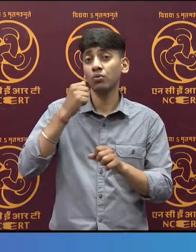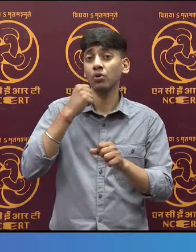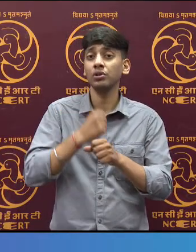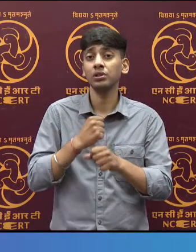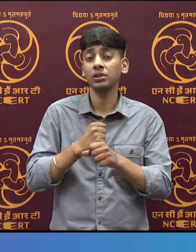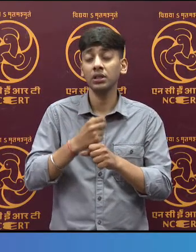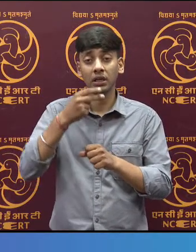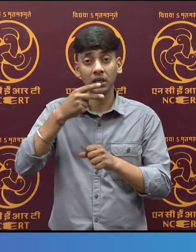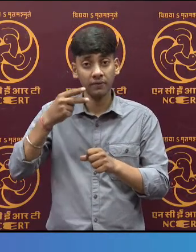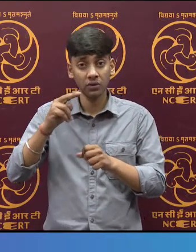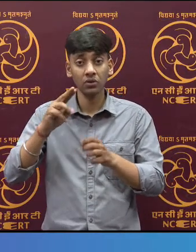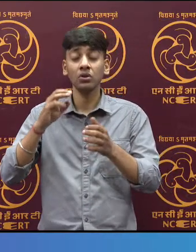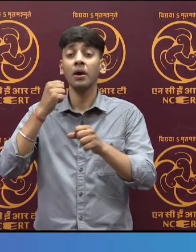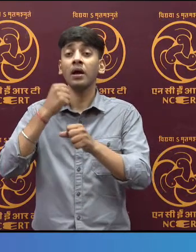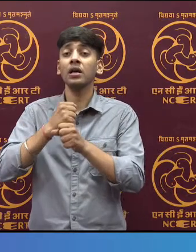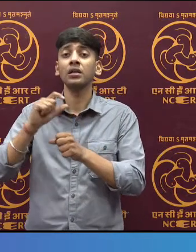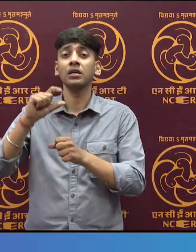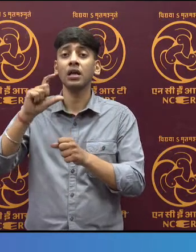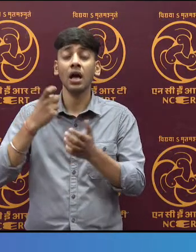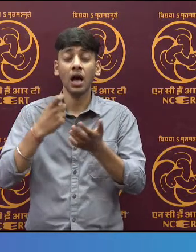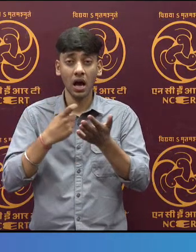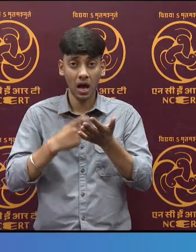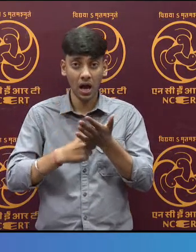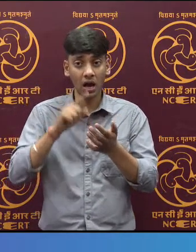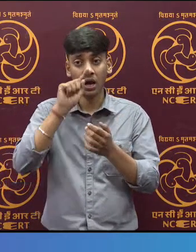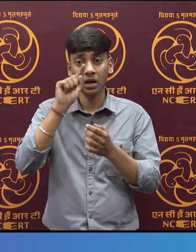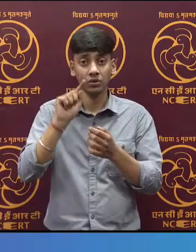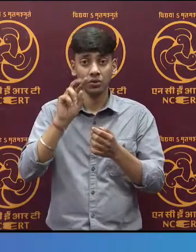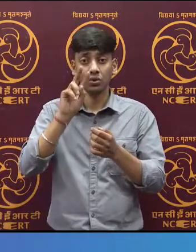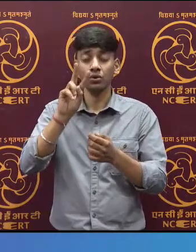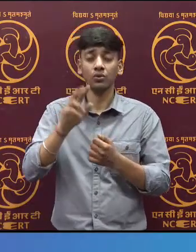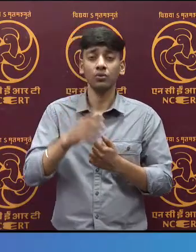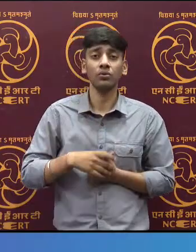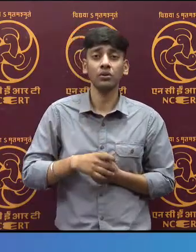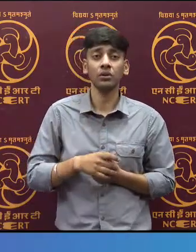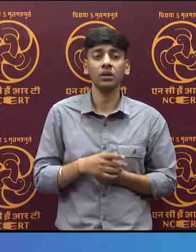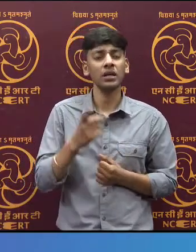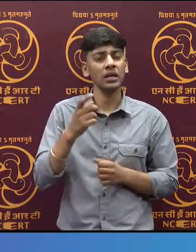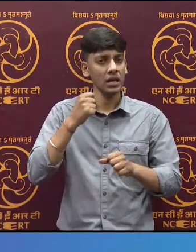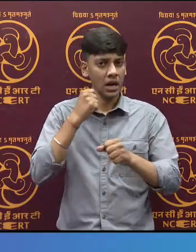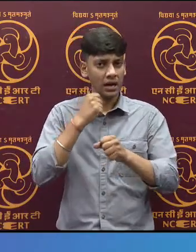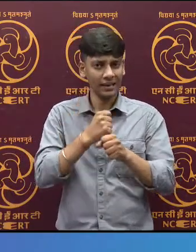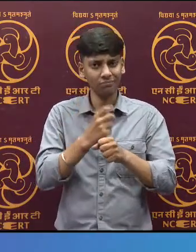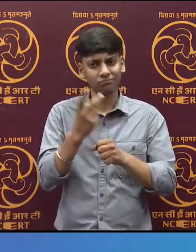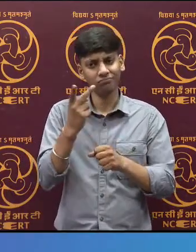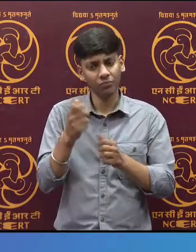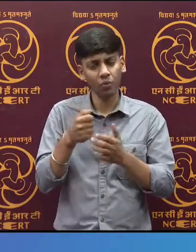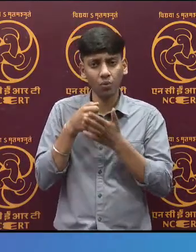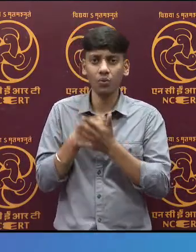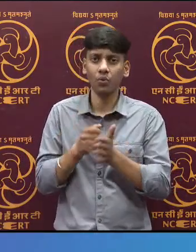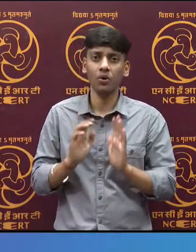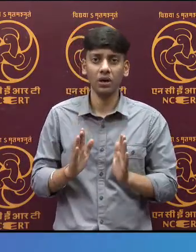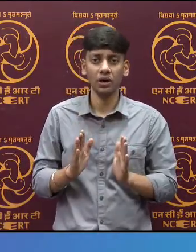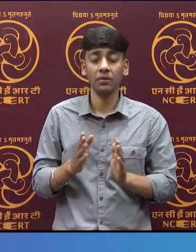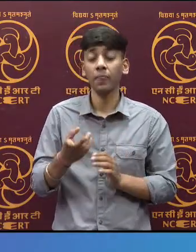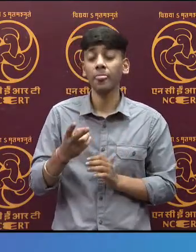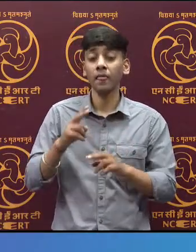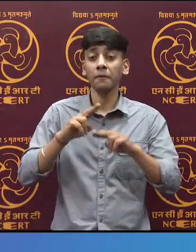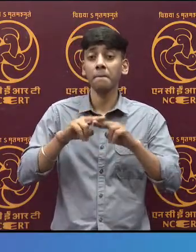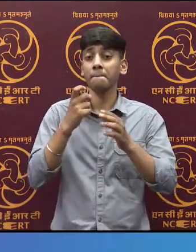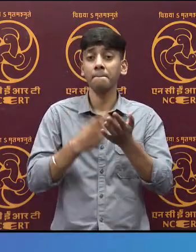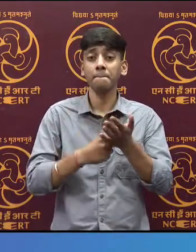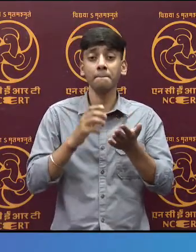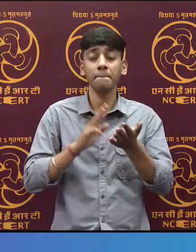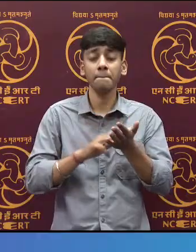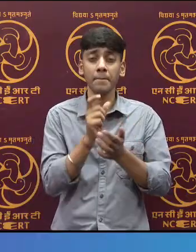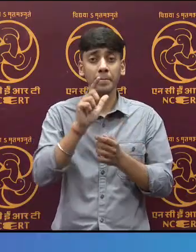G multiplied by m capital by r square. And gravitational And force is acting on these two stones, yes. And that formula you can see that